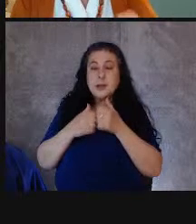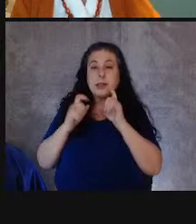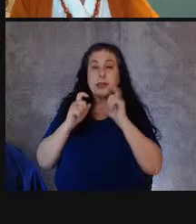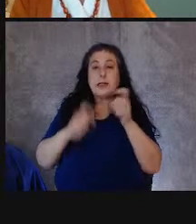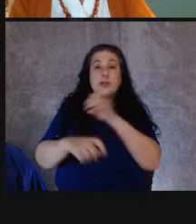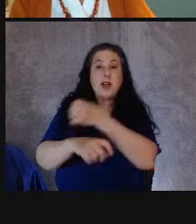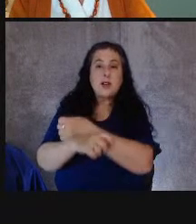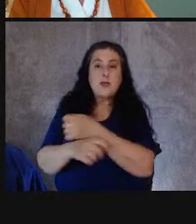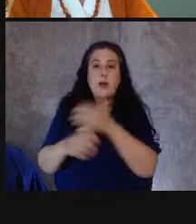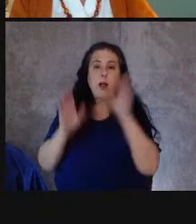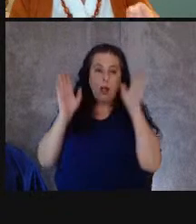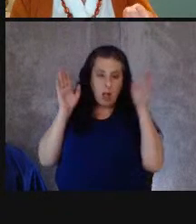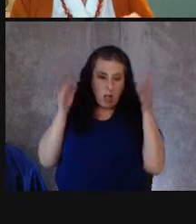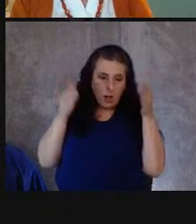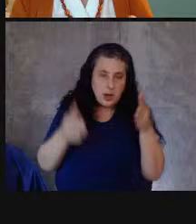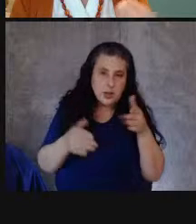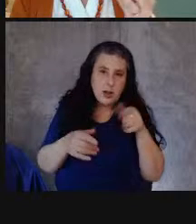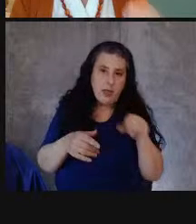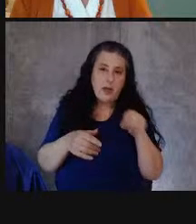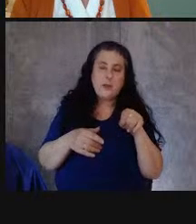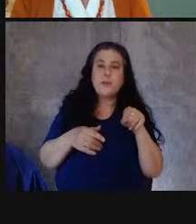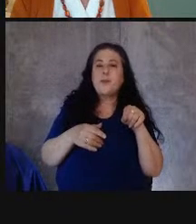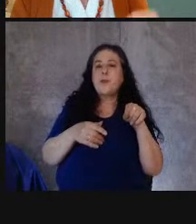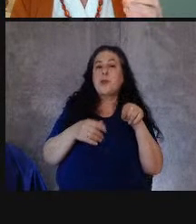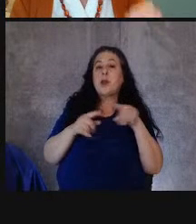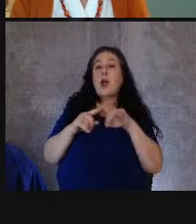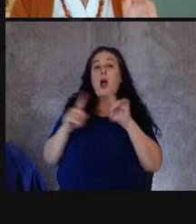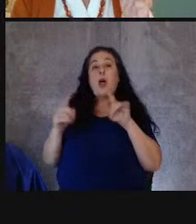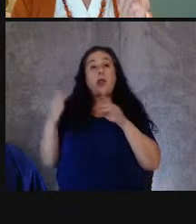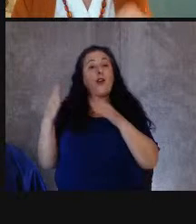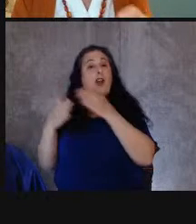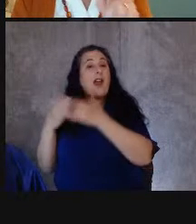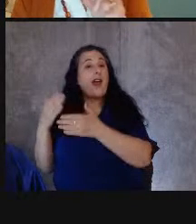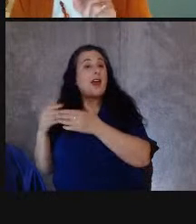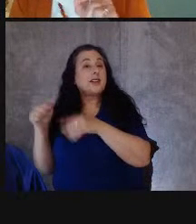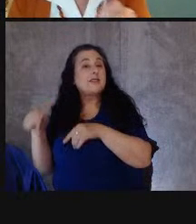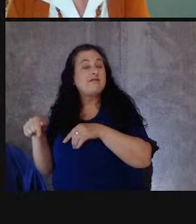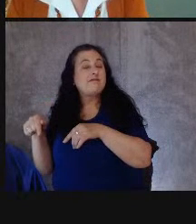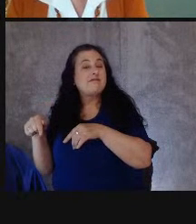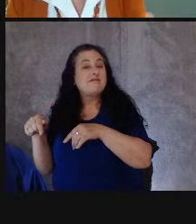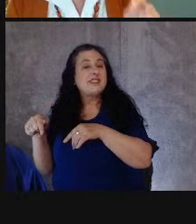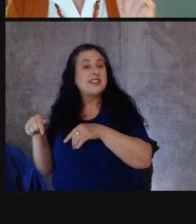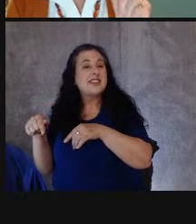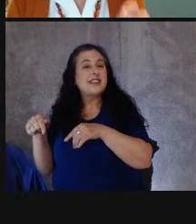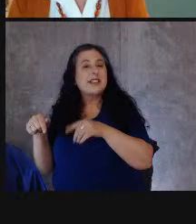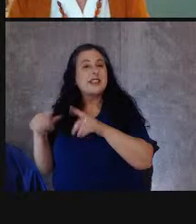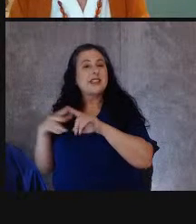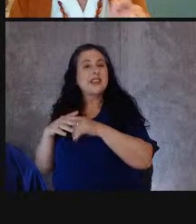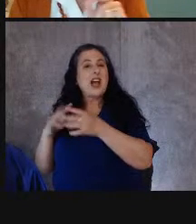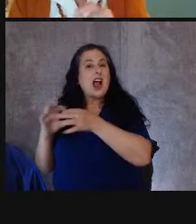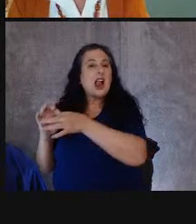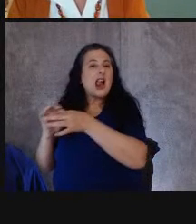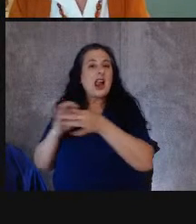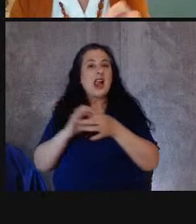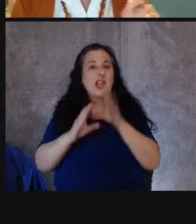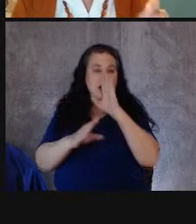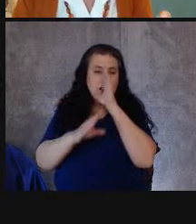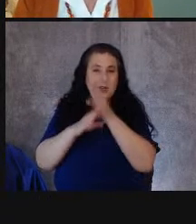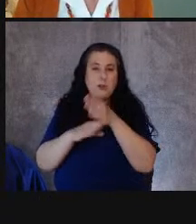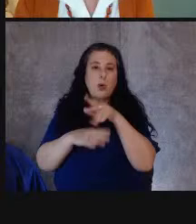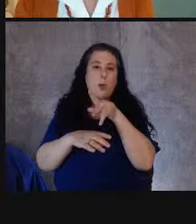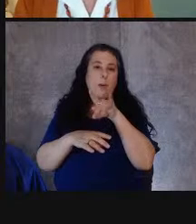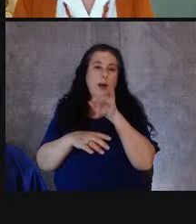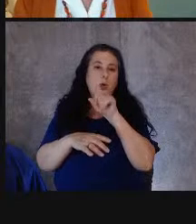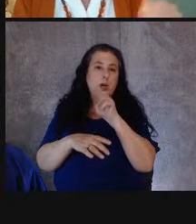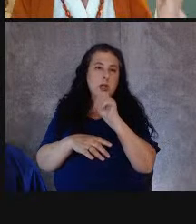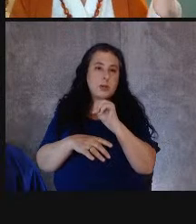a lot of attention to them. On the other hand, I think when you start linking these so directly to patriotism